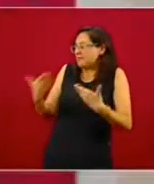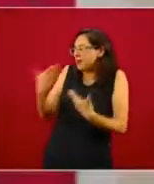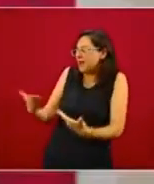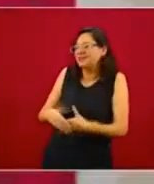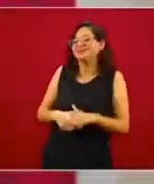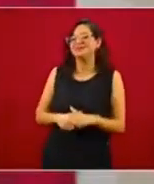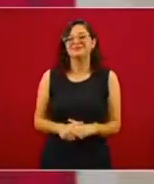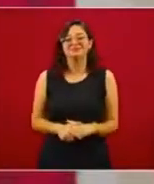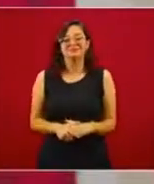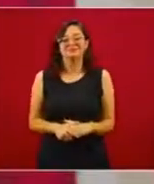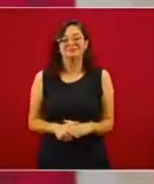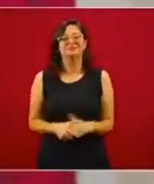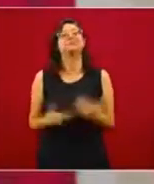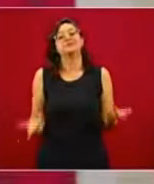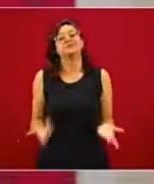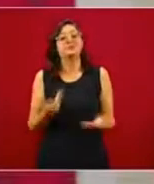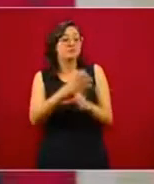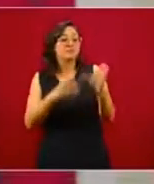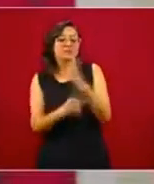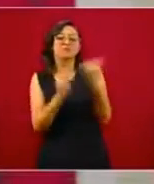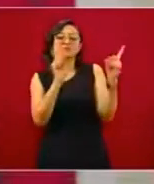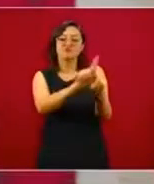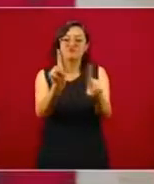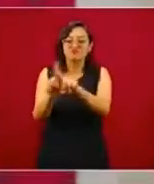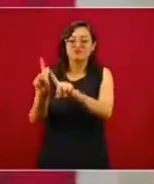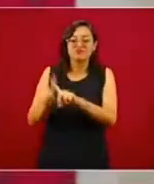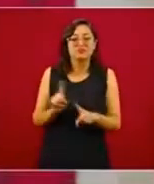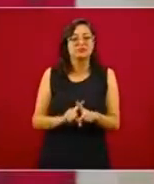away from my